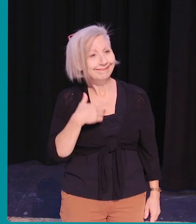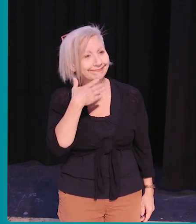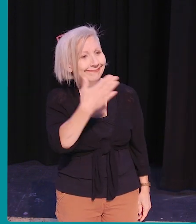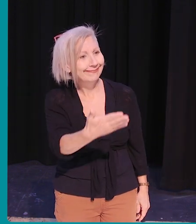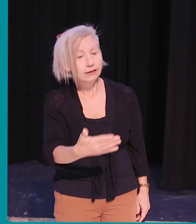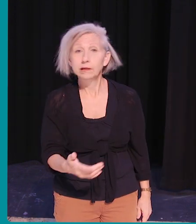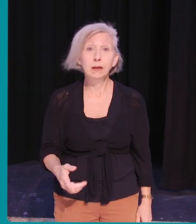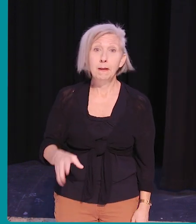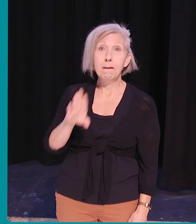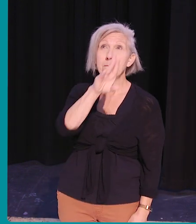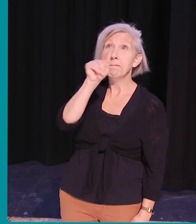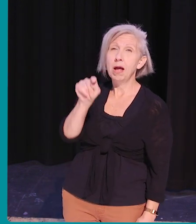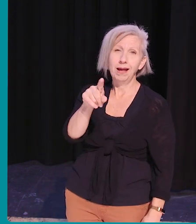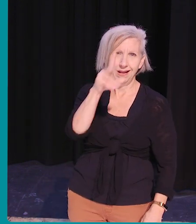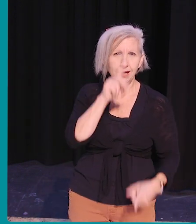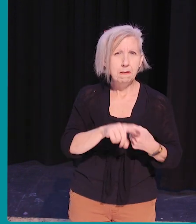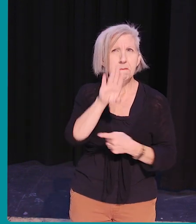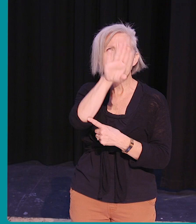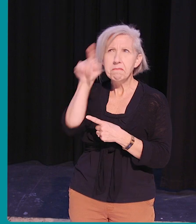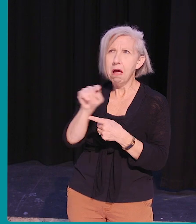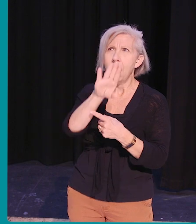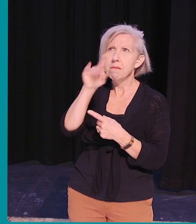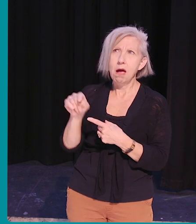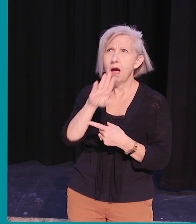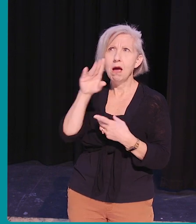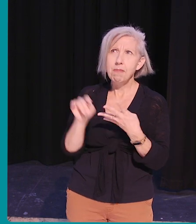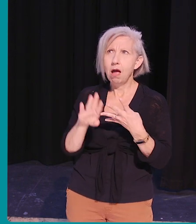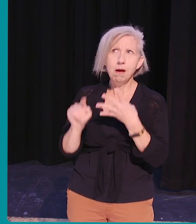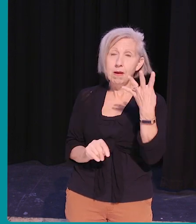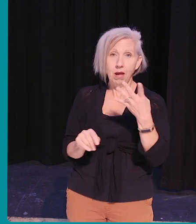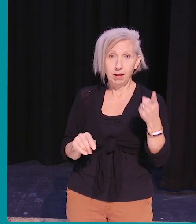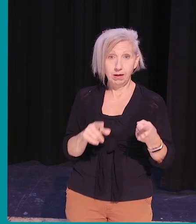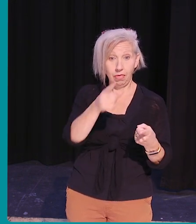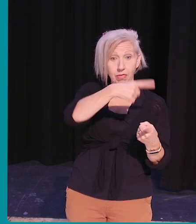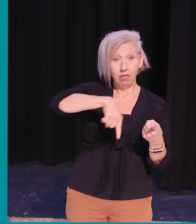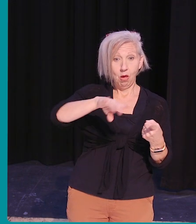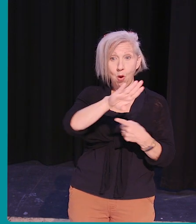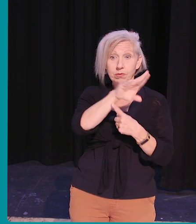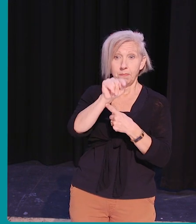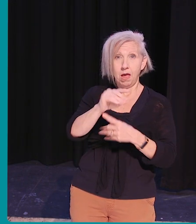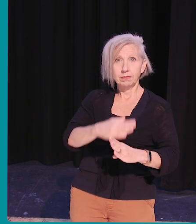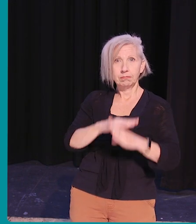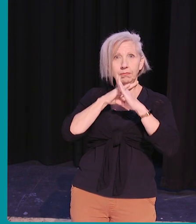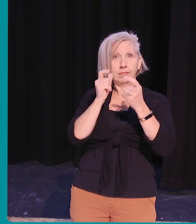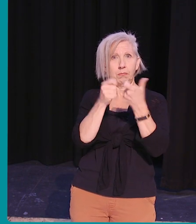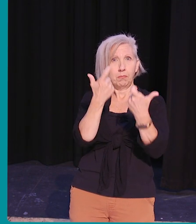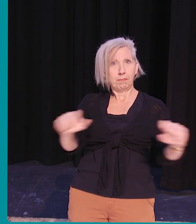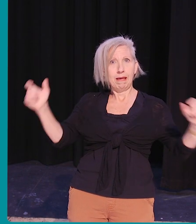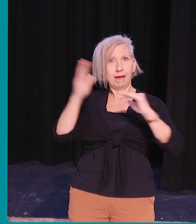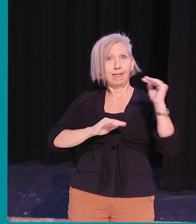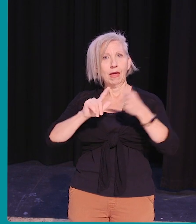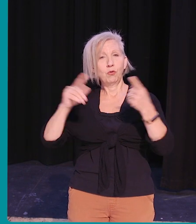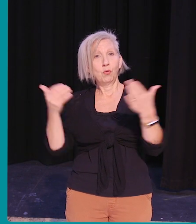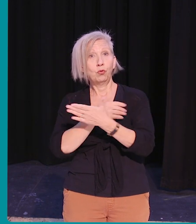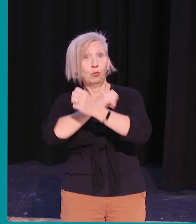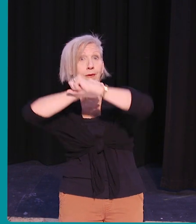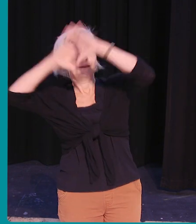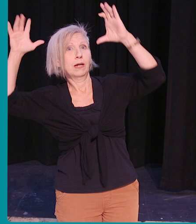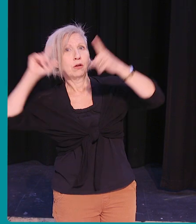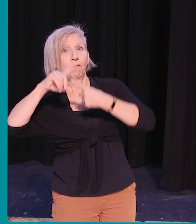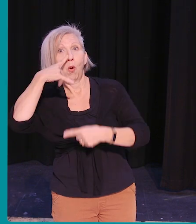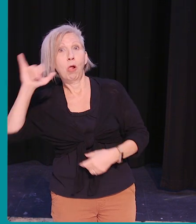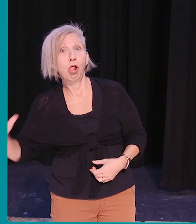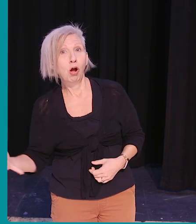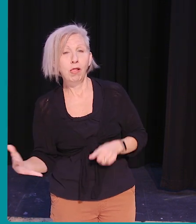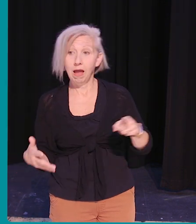But, right, I can just hear now. As long as those things are heavier than your new visions of student learning, you're never going to get there. You